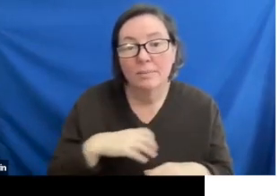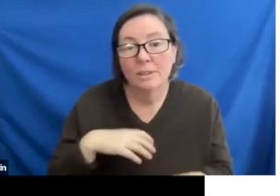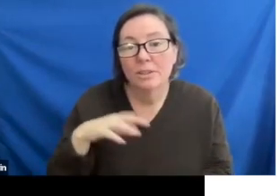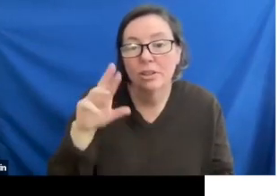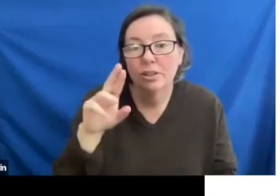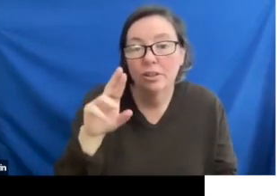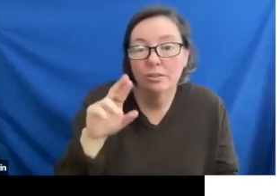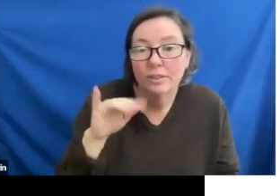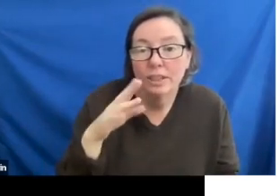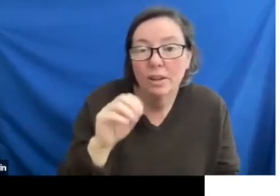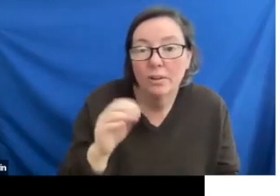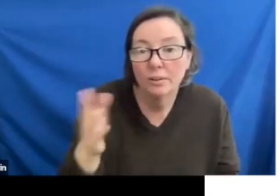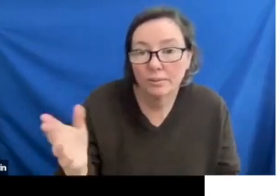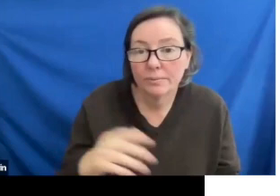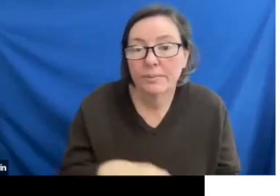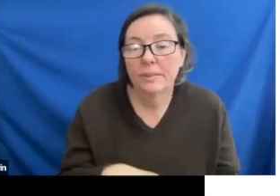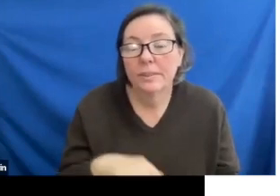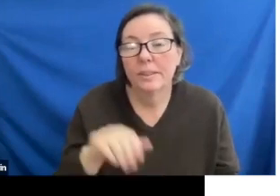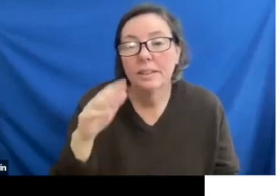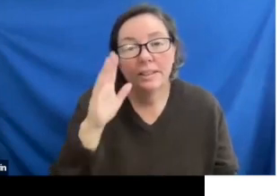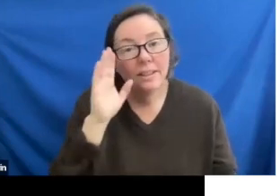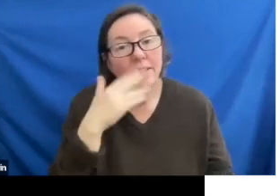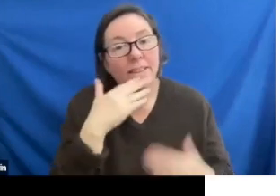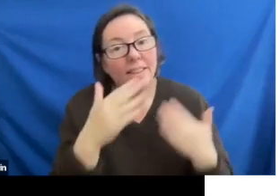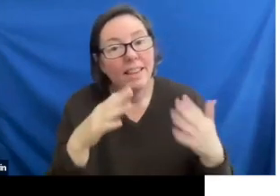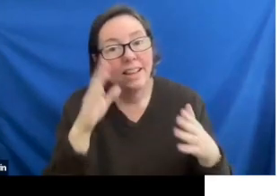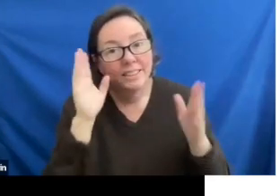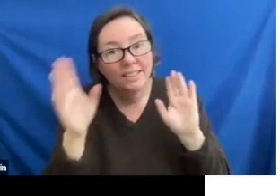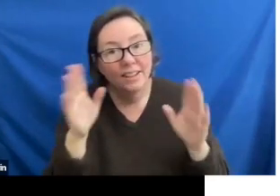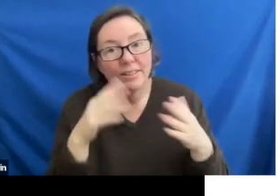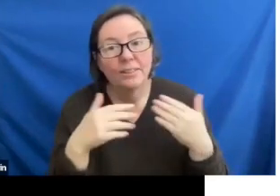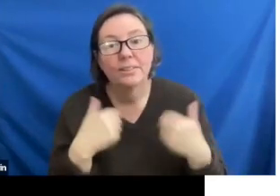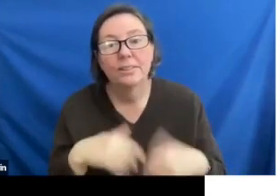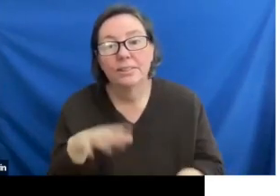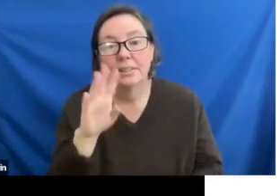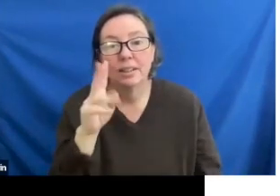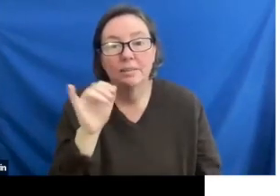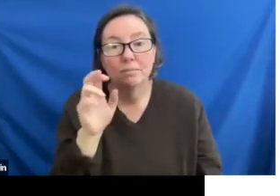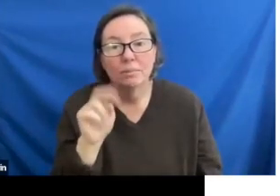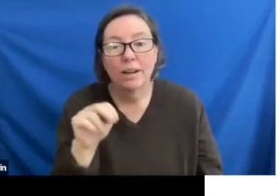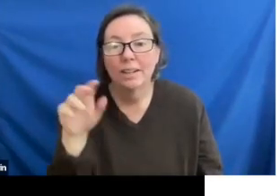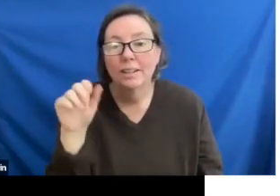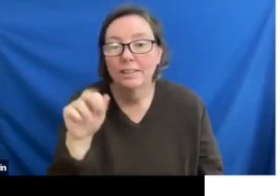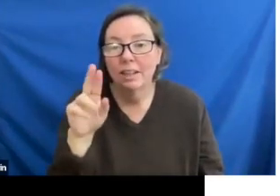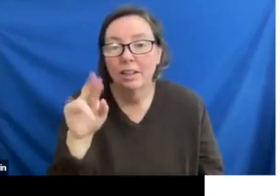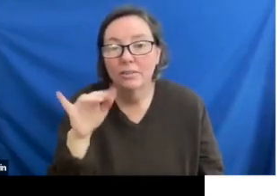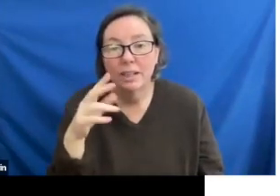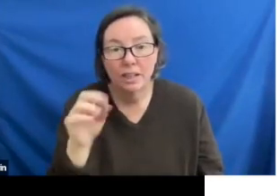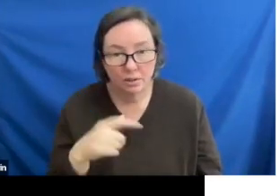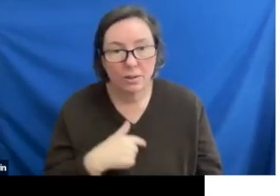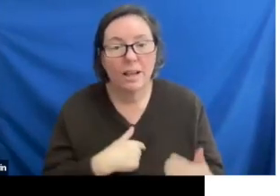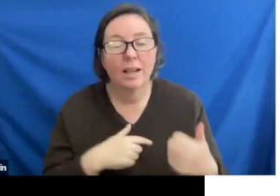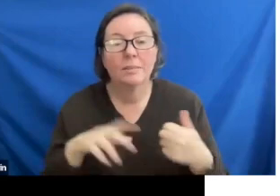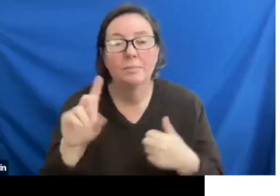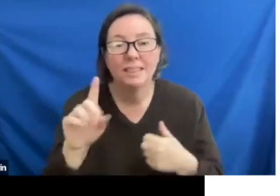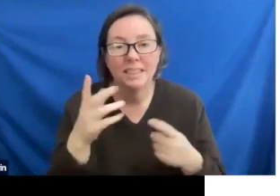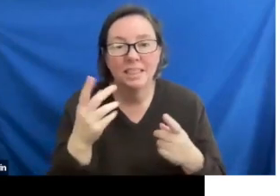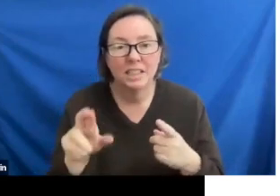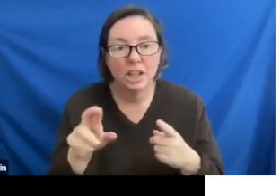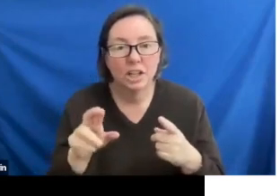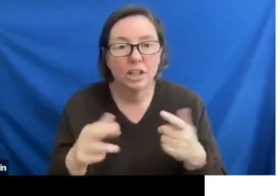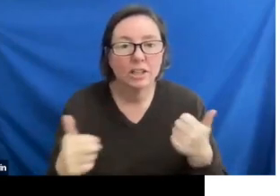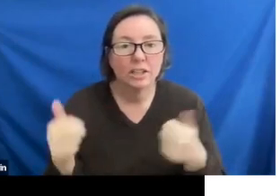Commissioner? Thanks, Dan. Good evening, everyone. My name is Brian Arrigo. I'm the Commissioner for the Department of Conservation and